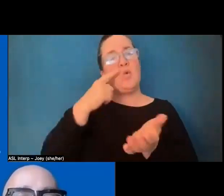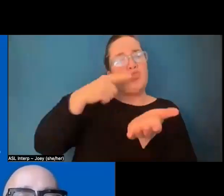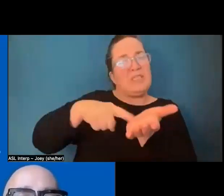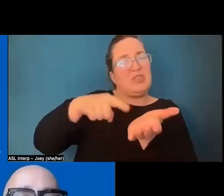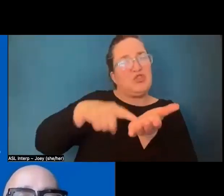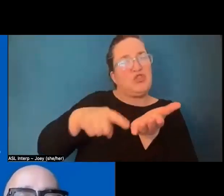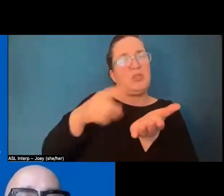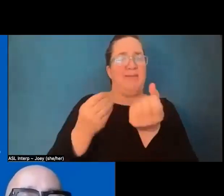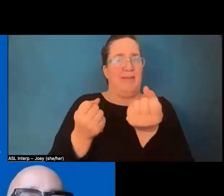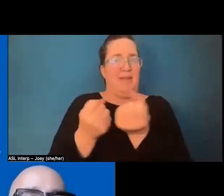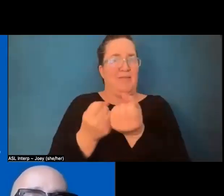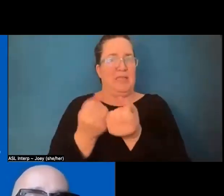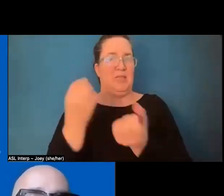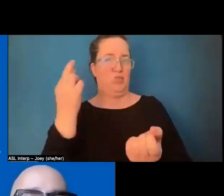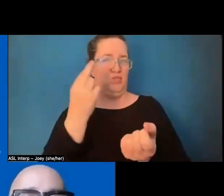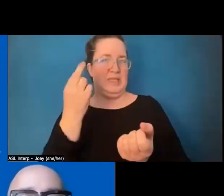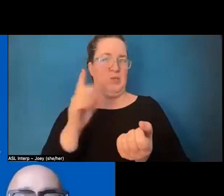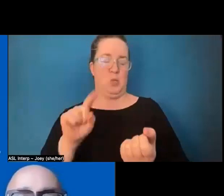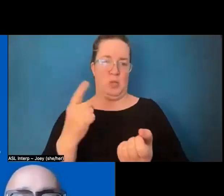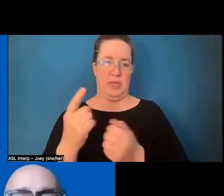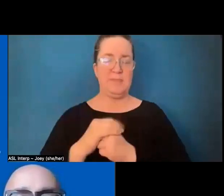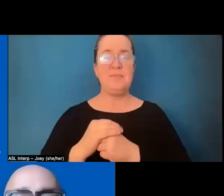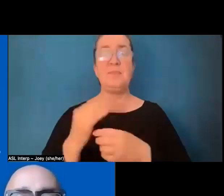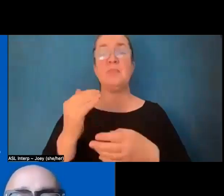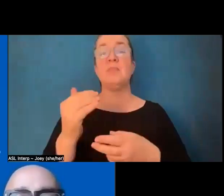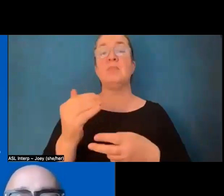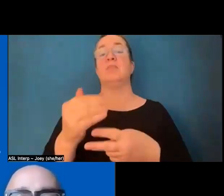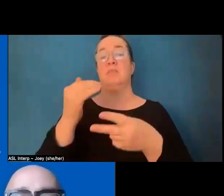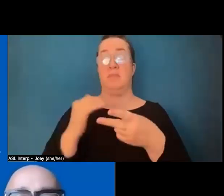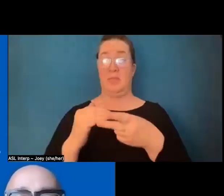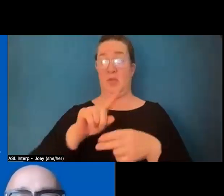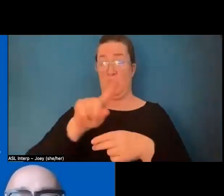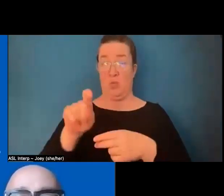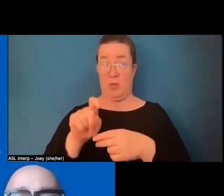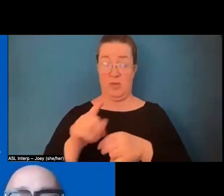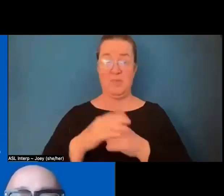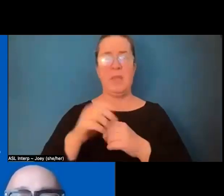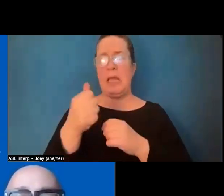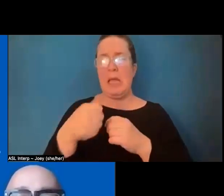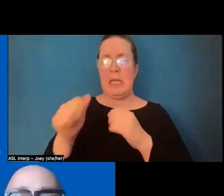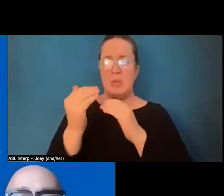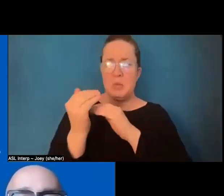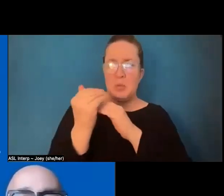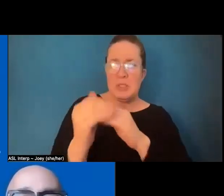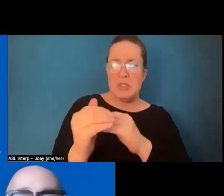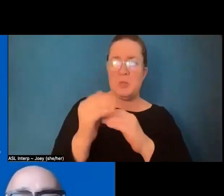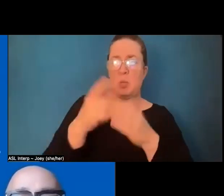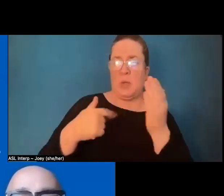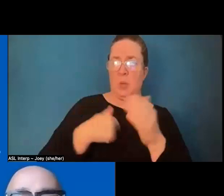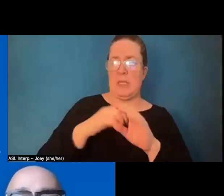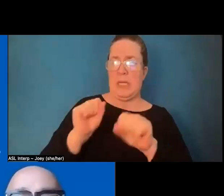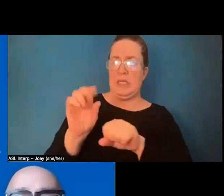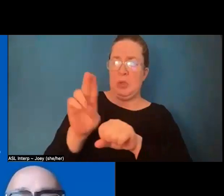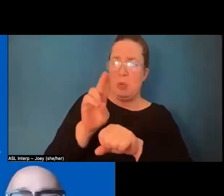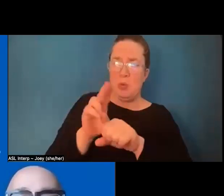Excellent, thank you. All right, our next question is, are there any restrictions on what funds can be spent on? Max, can I have